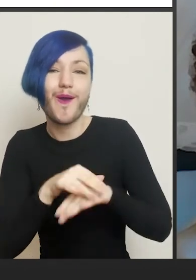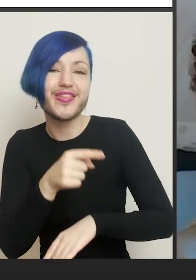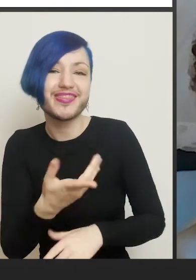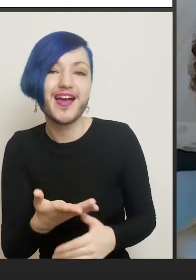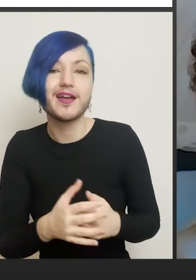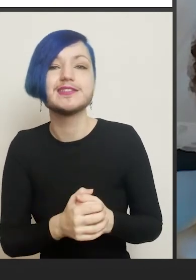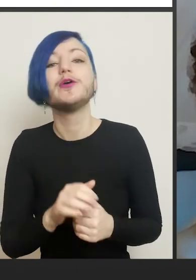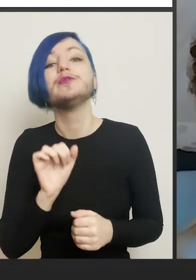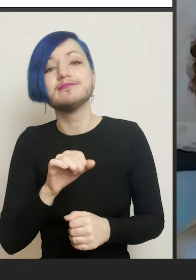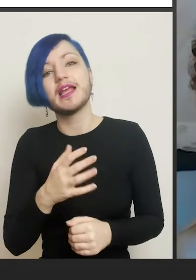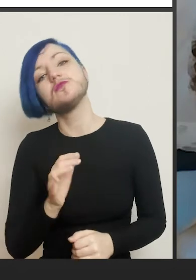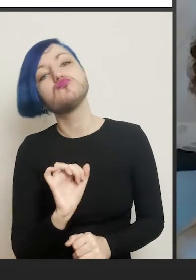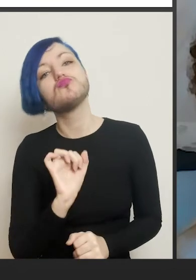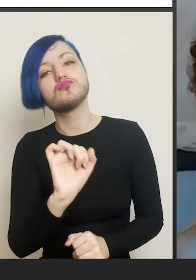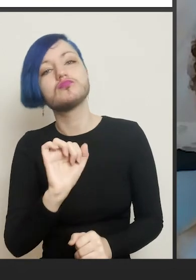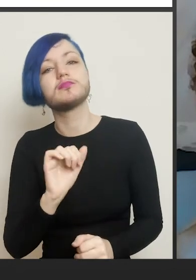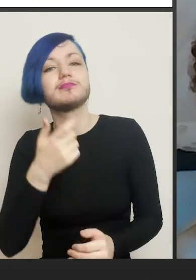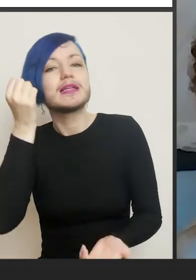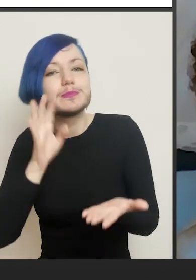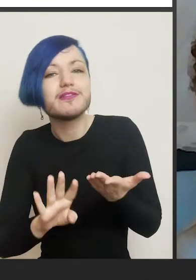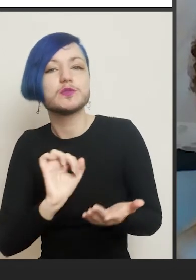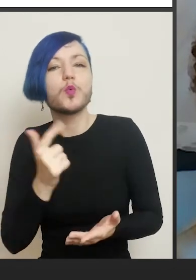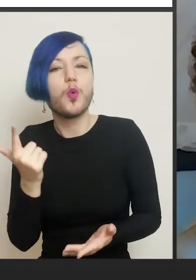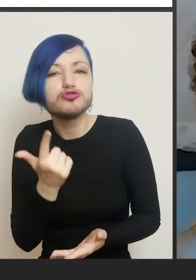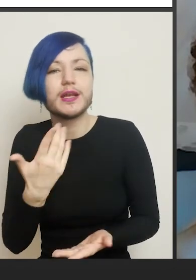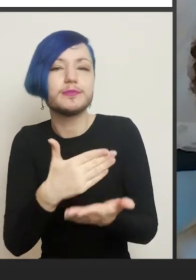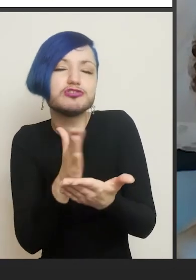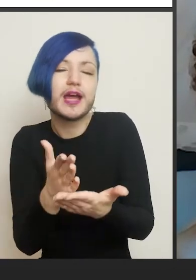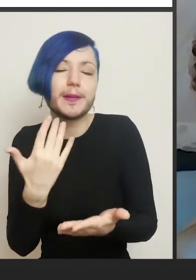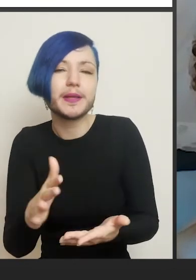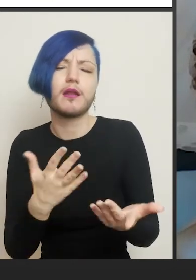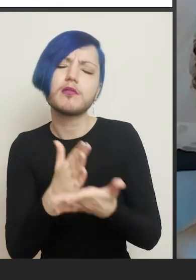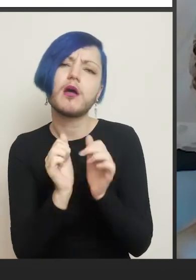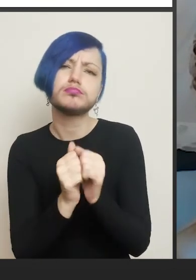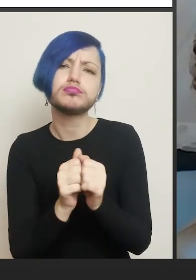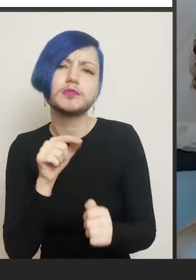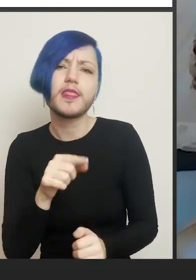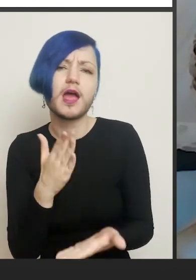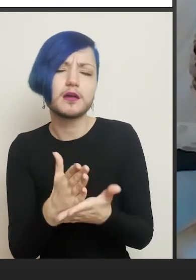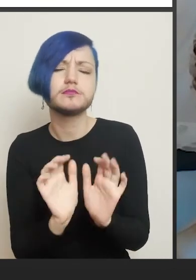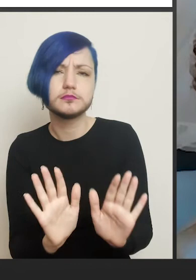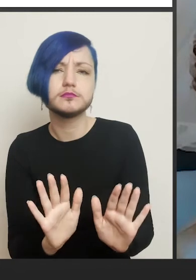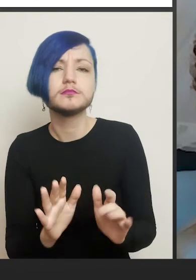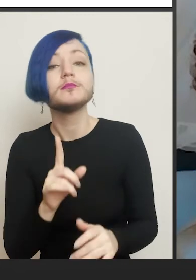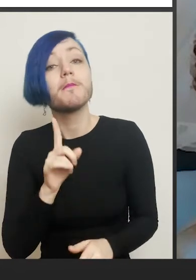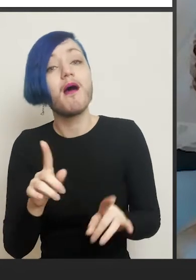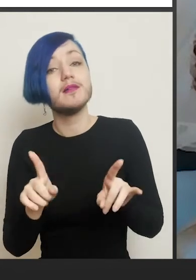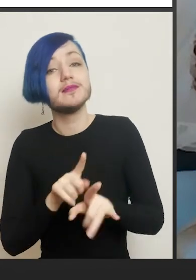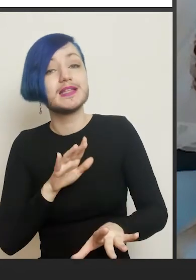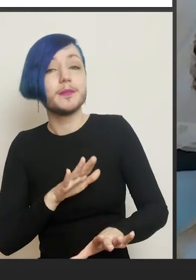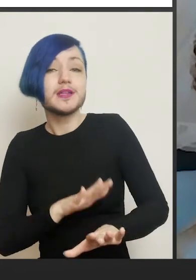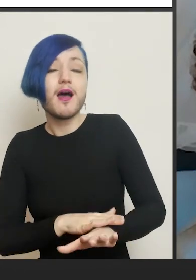bring, yes, of course, you've shared your own personal experiences and your journey today, which I'm so grateful to you for, but